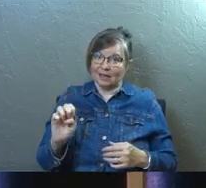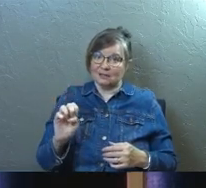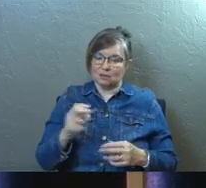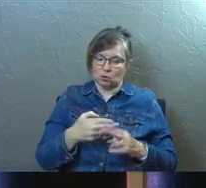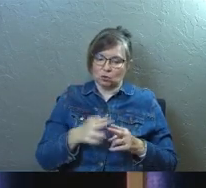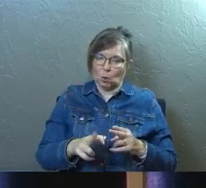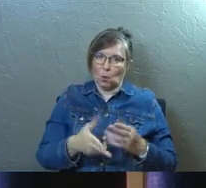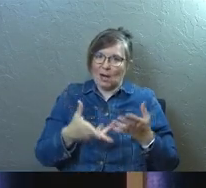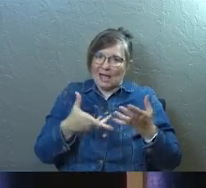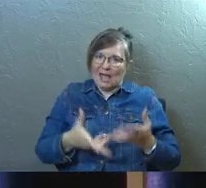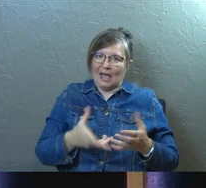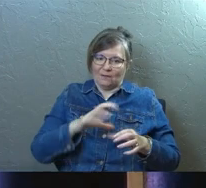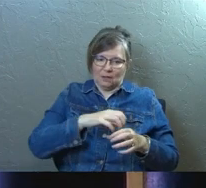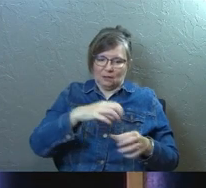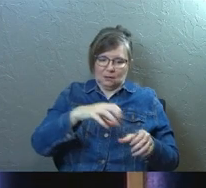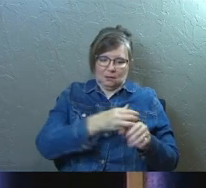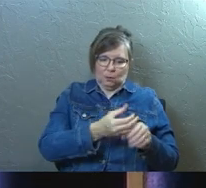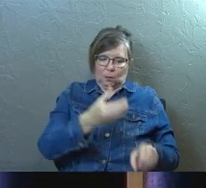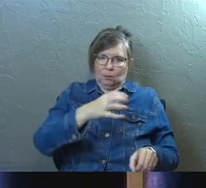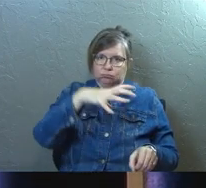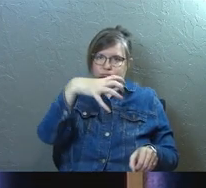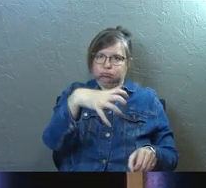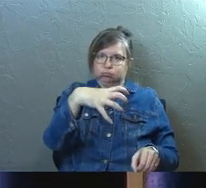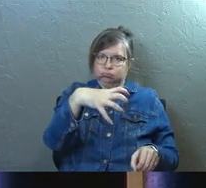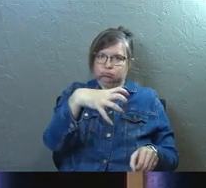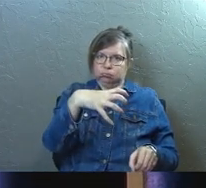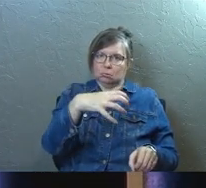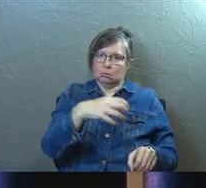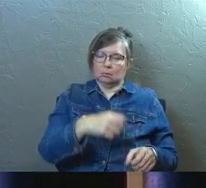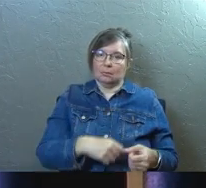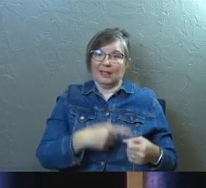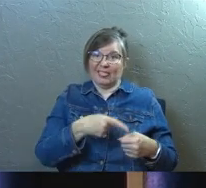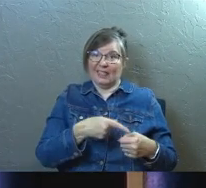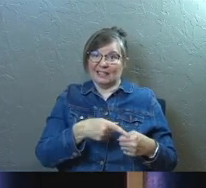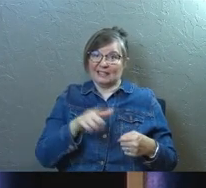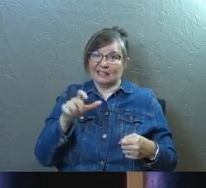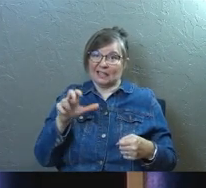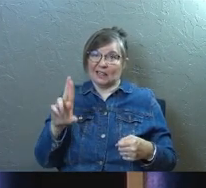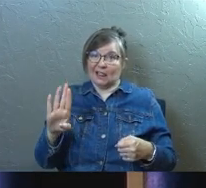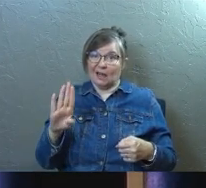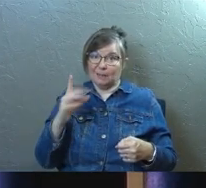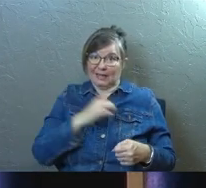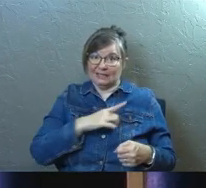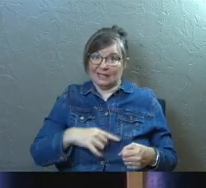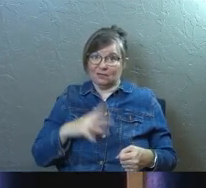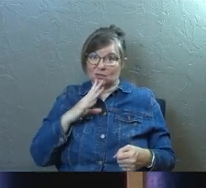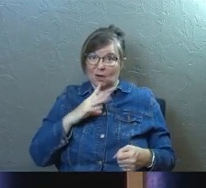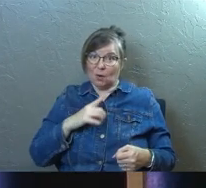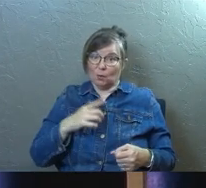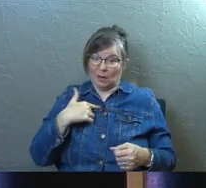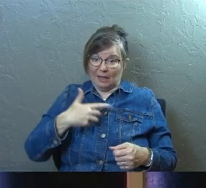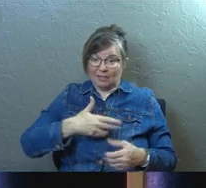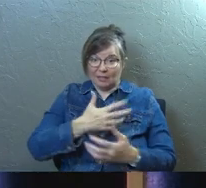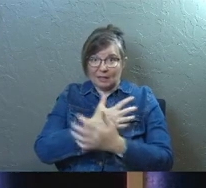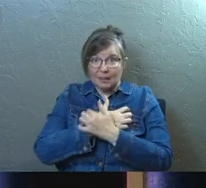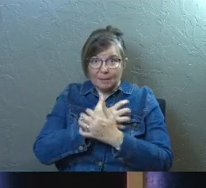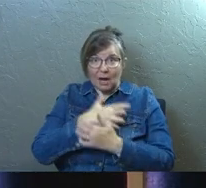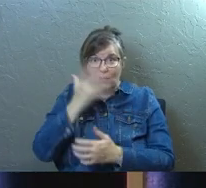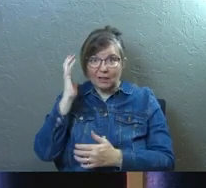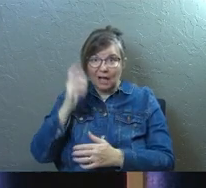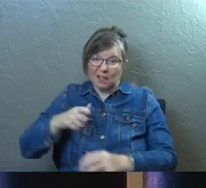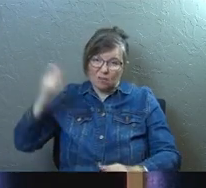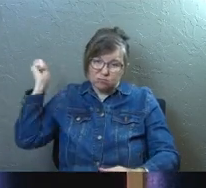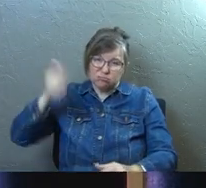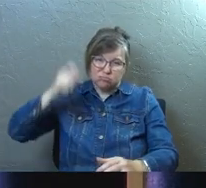shorter, heavy on one end. This is the club David was talking about. Clubbing the lion and the bear to death. This is